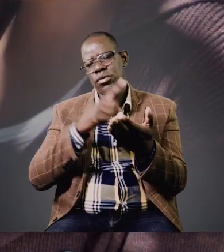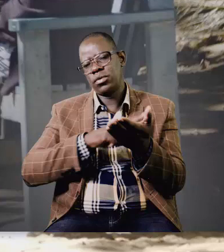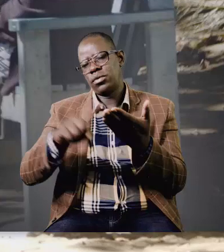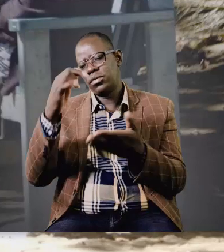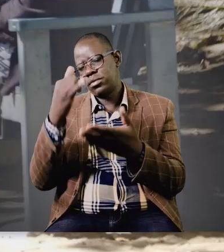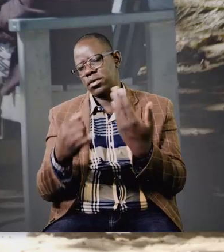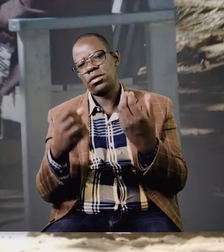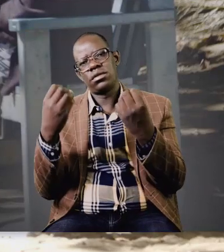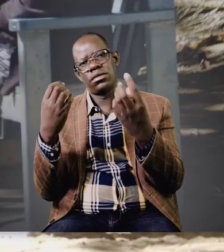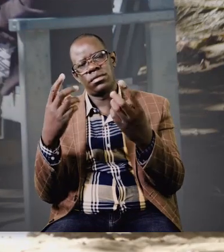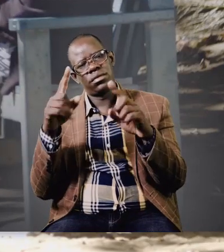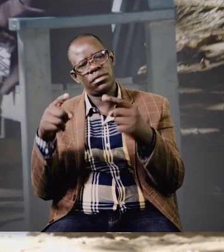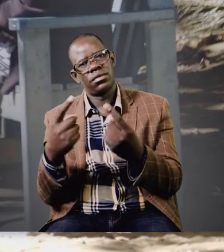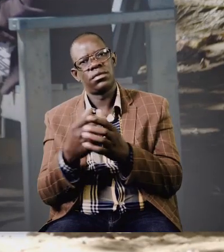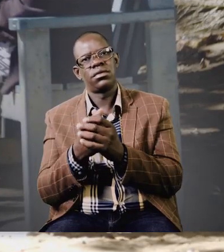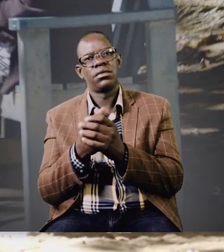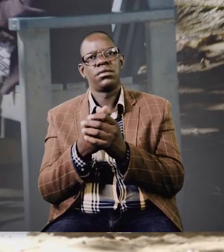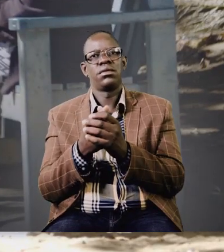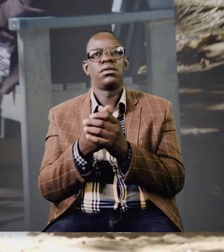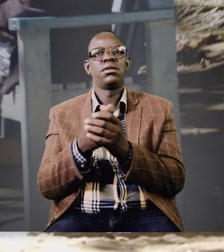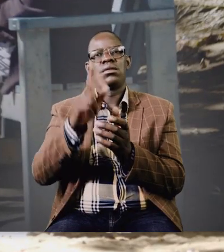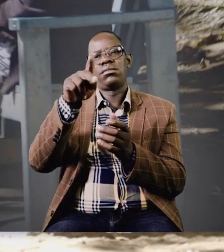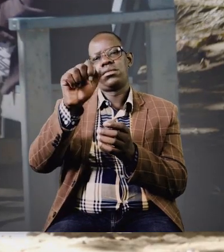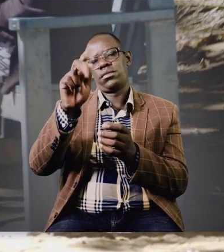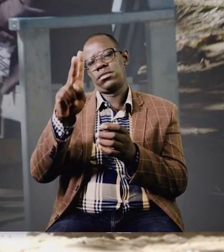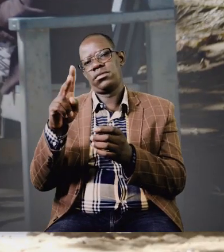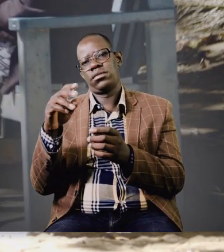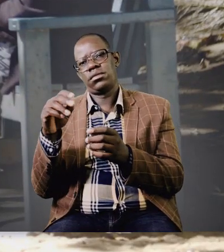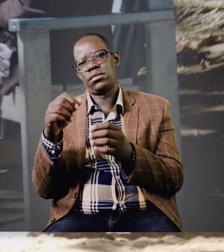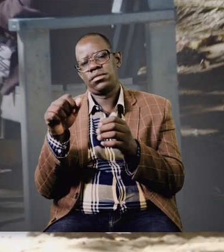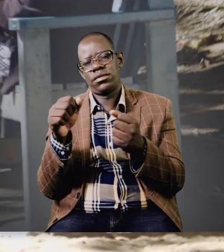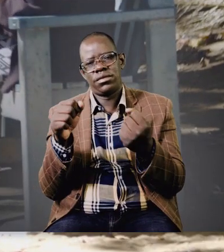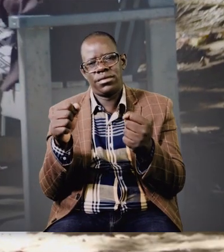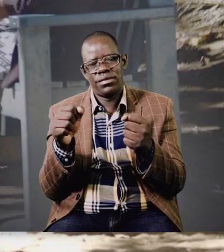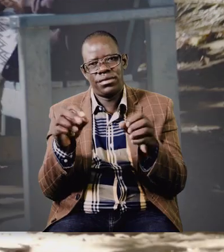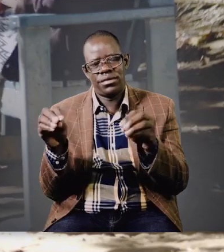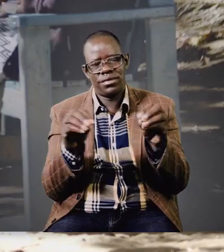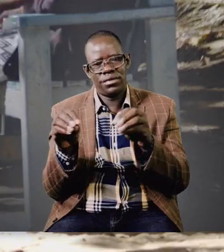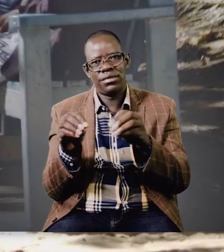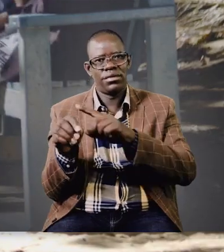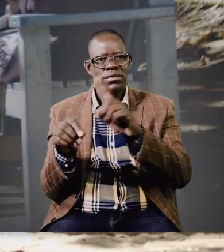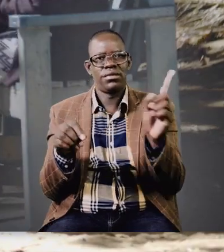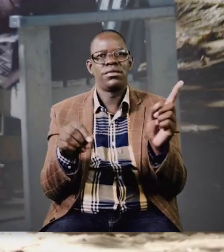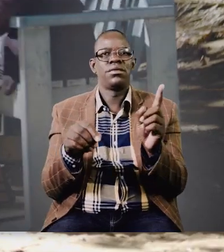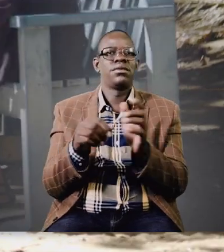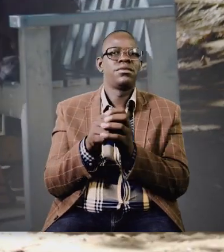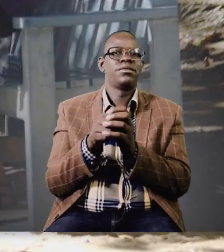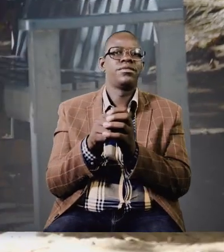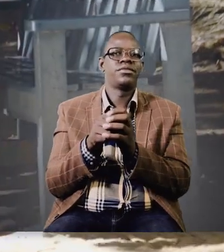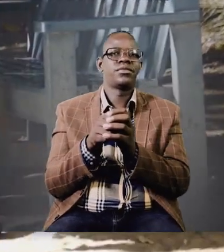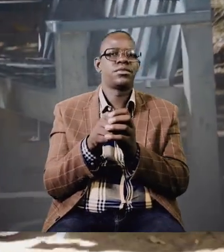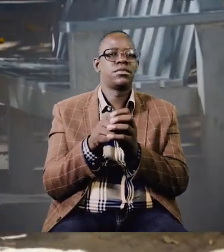has occurred. Oh, guys, let's go to Papuji. I'm still shaking right now. Yeah, let's go, guys. Let's keep